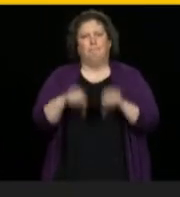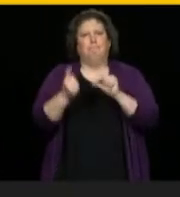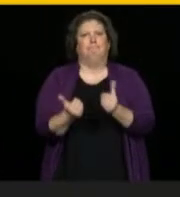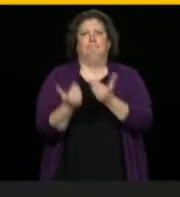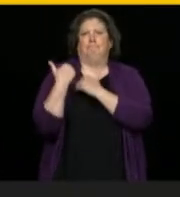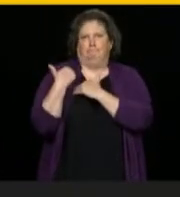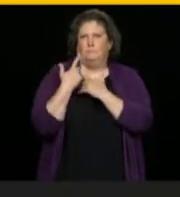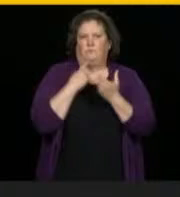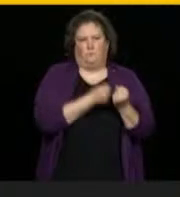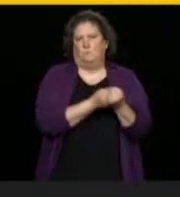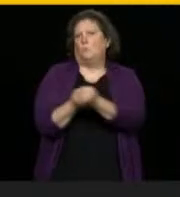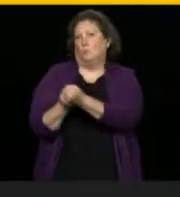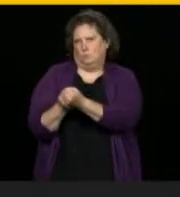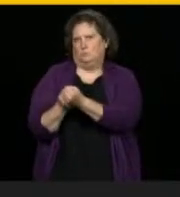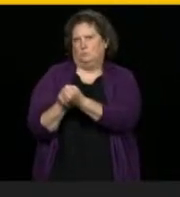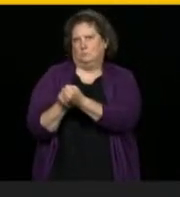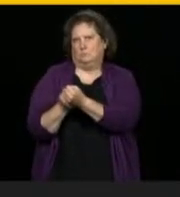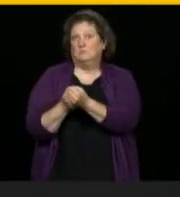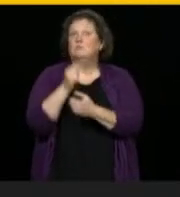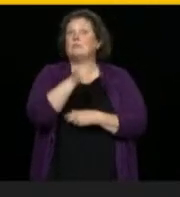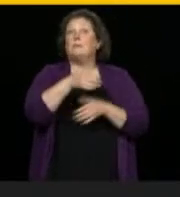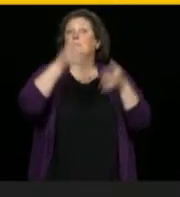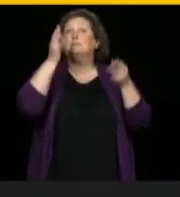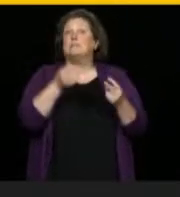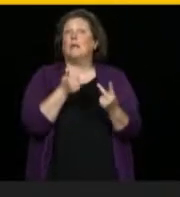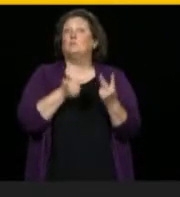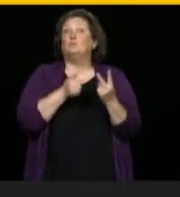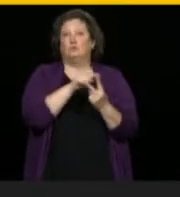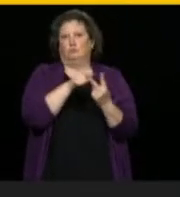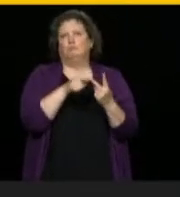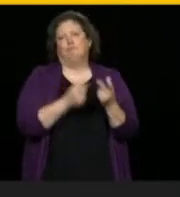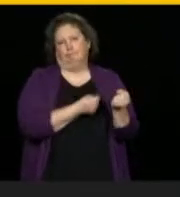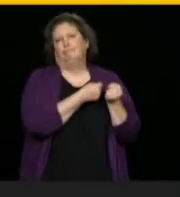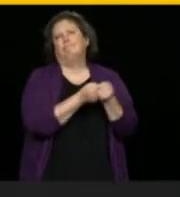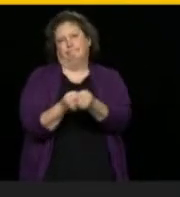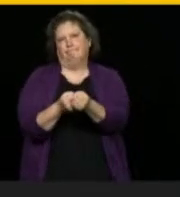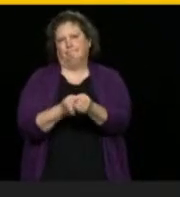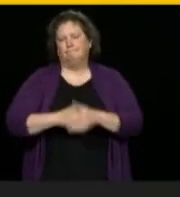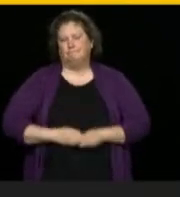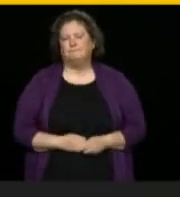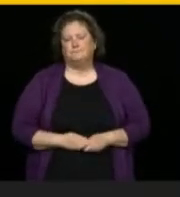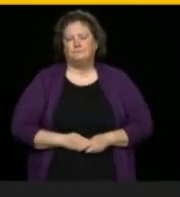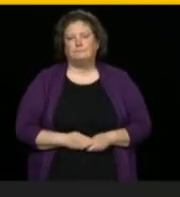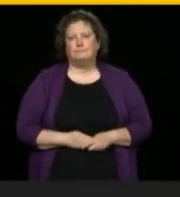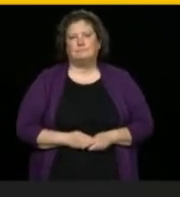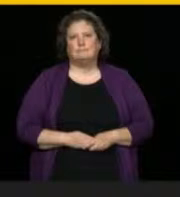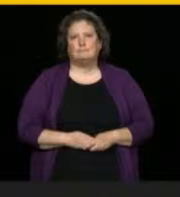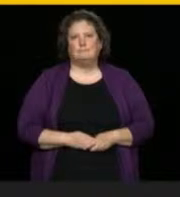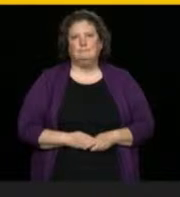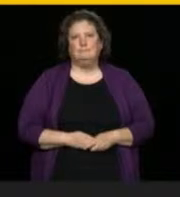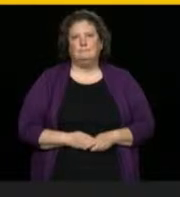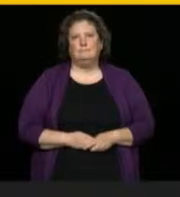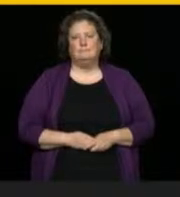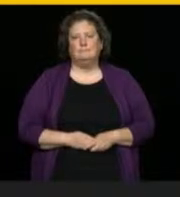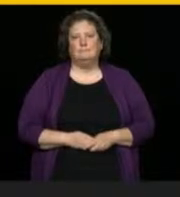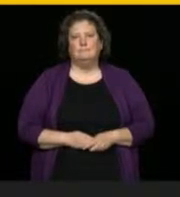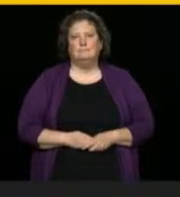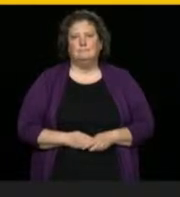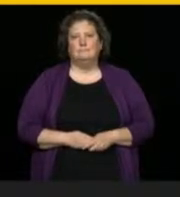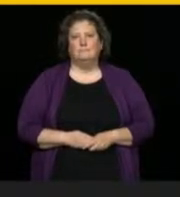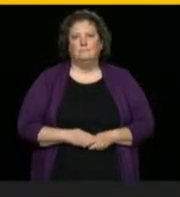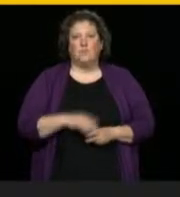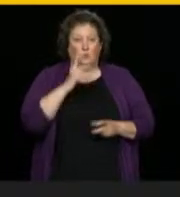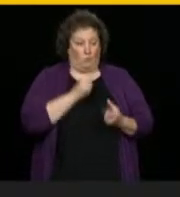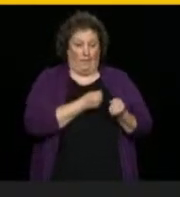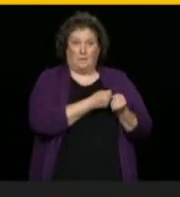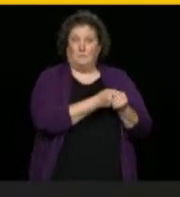We chose to support Canadians. As we measure the cost of helping Canadians, we shouldn't